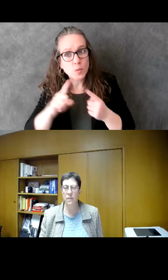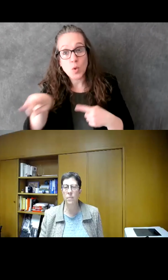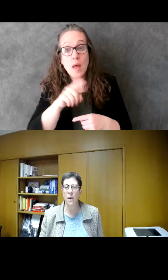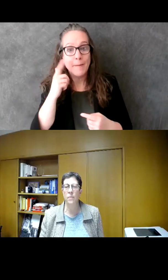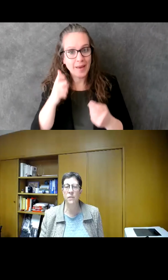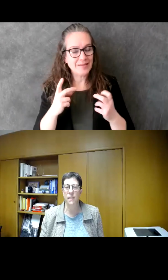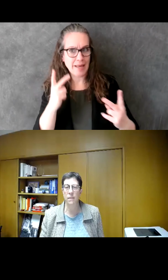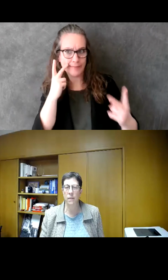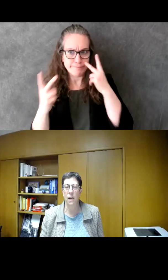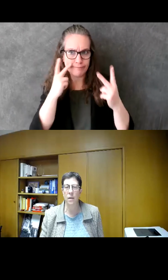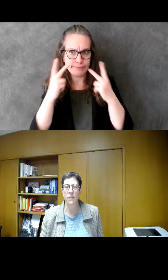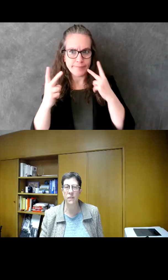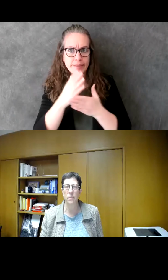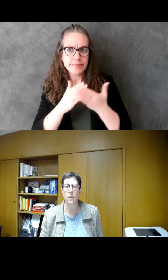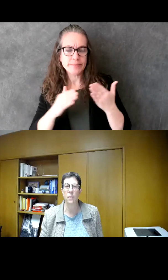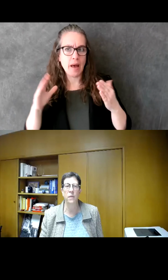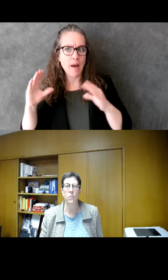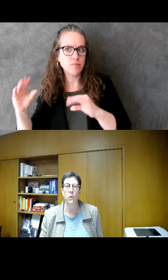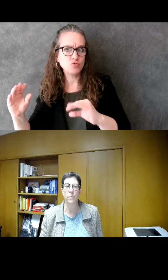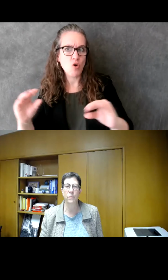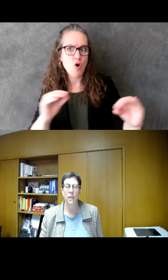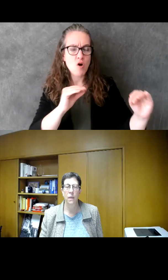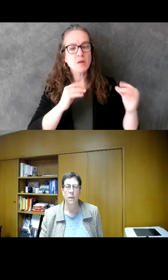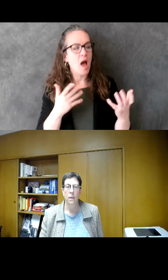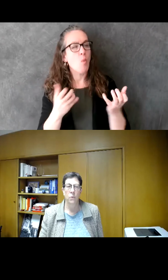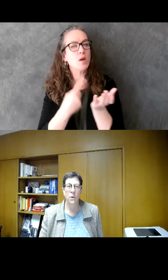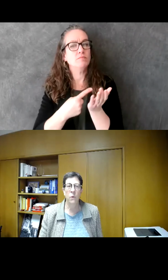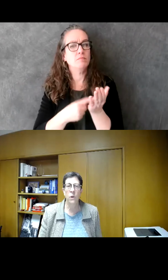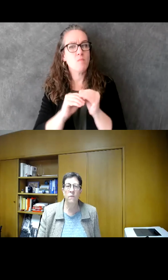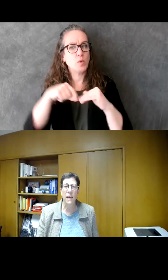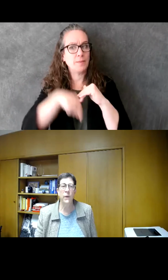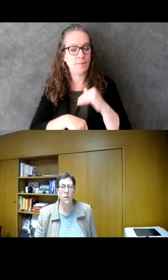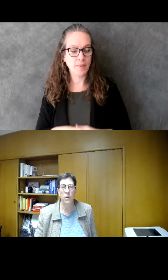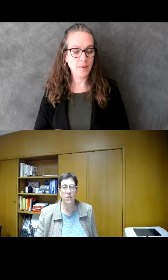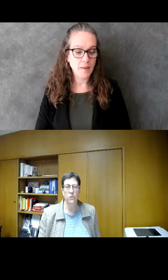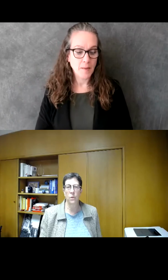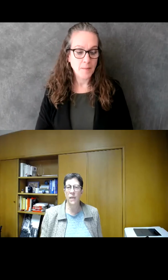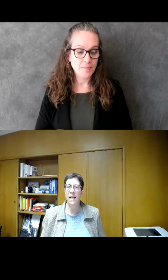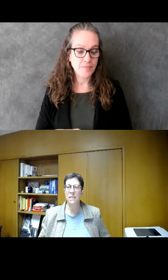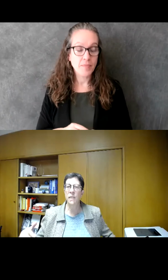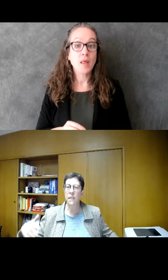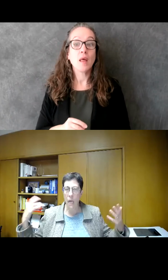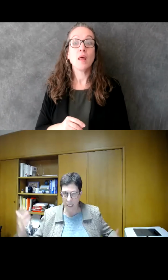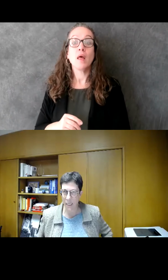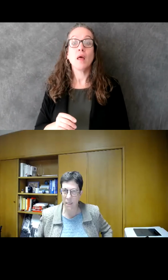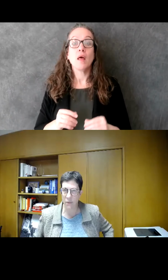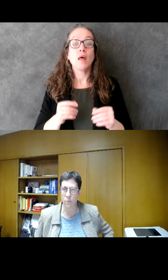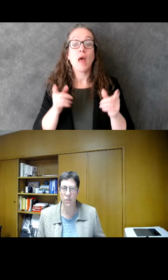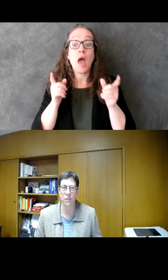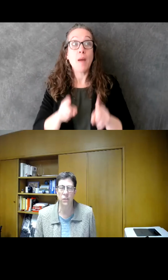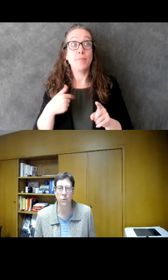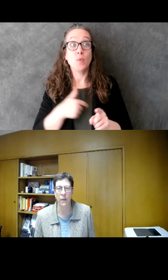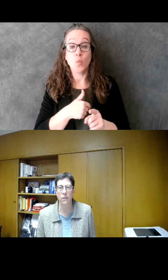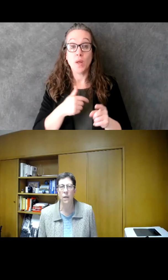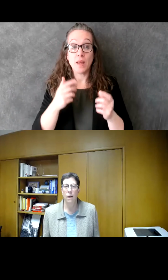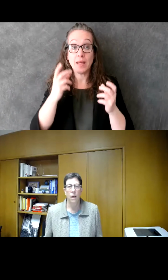some ombudsman talk about this a bit more. Whenever we're evaluating a pressure sore, it has to be in the context of this